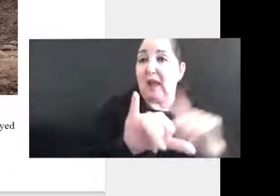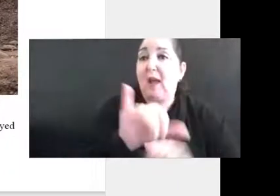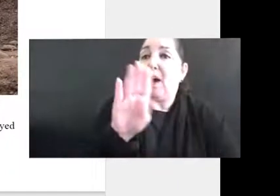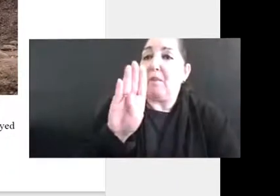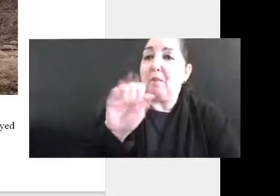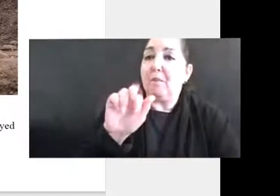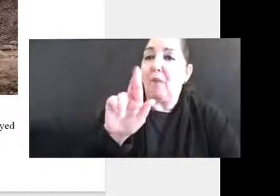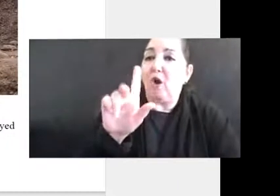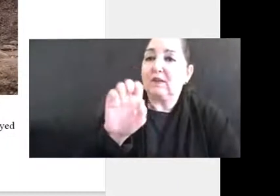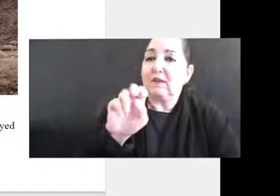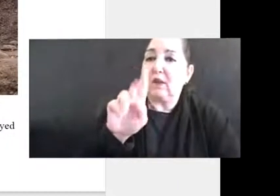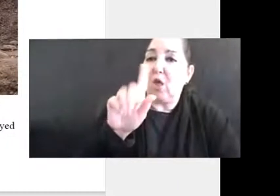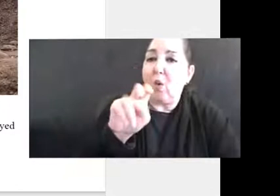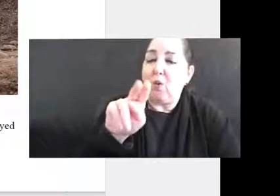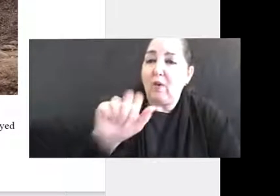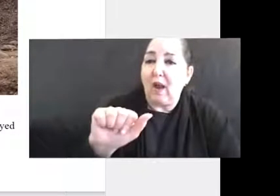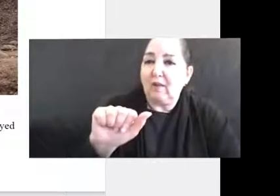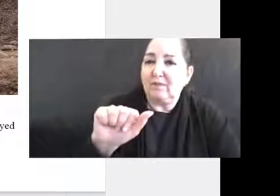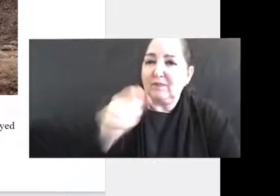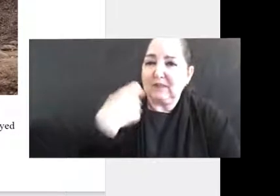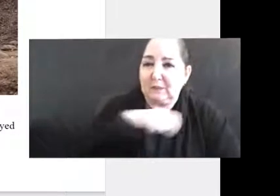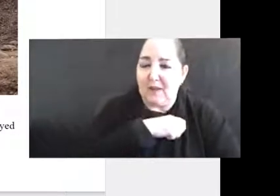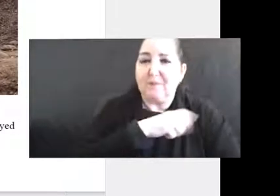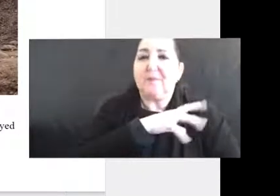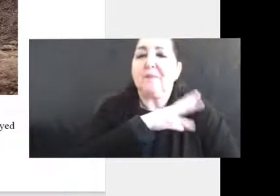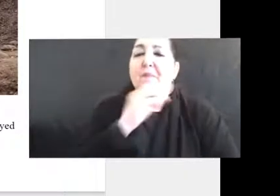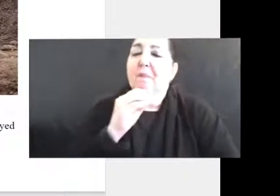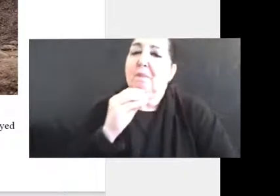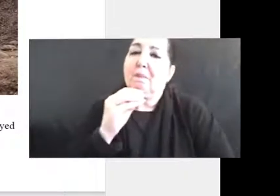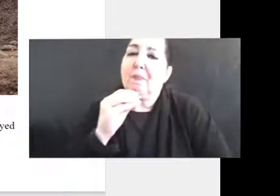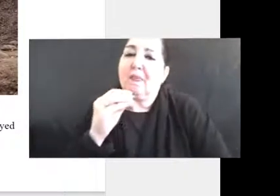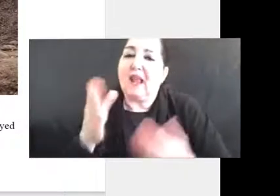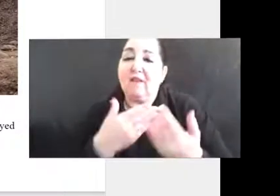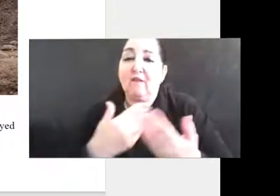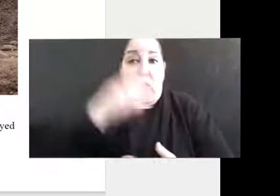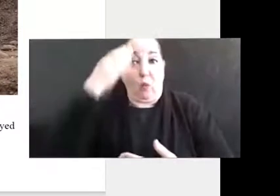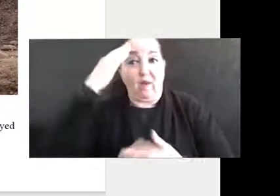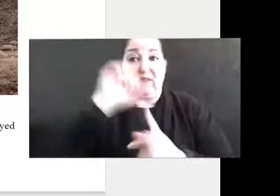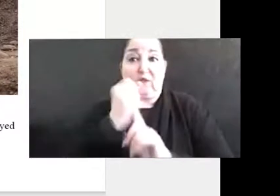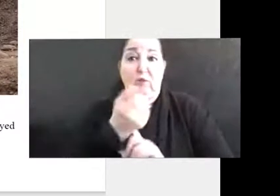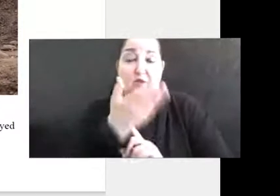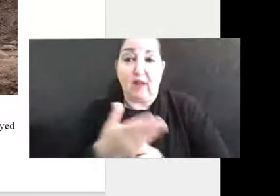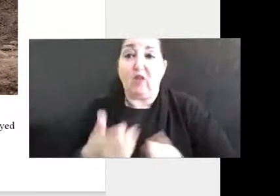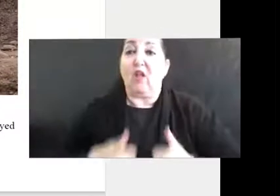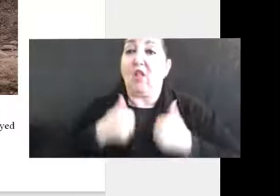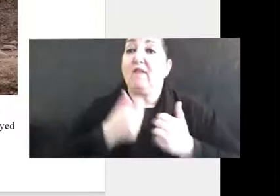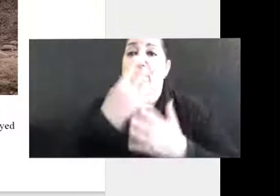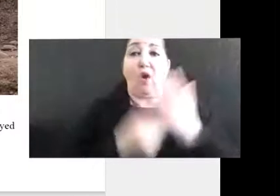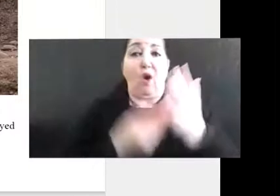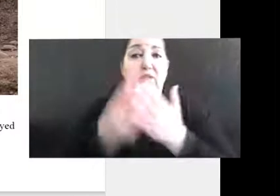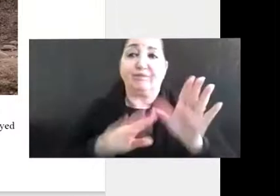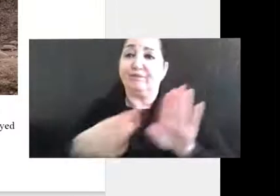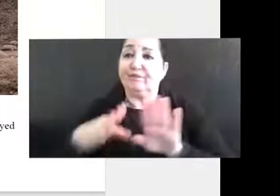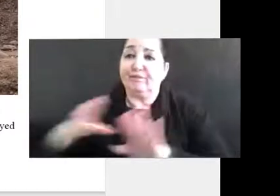I could see how, even though we are aware of the situation and a lot of lives lost,